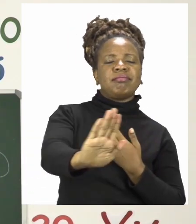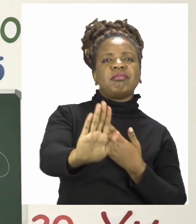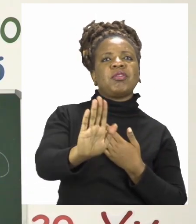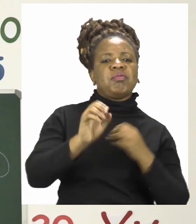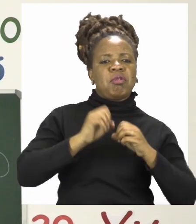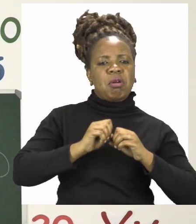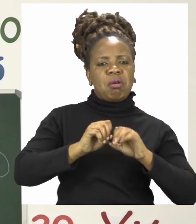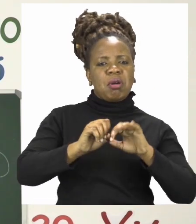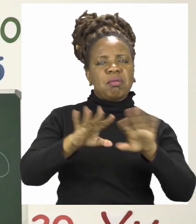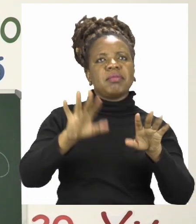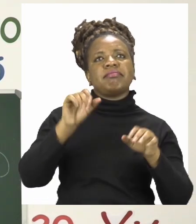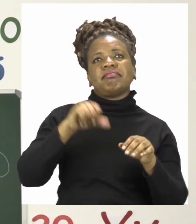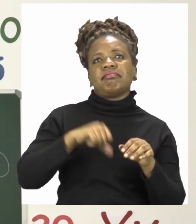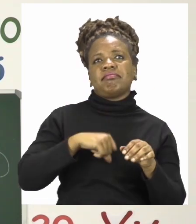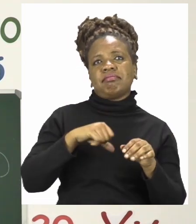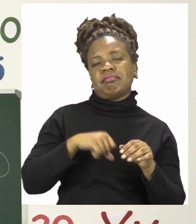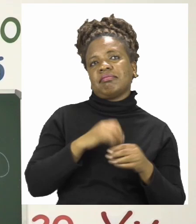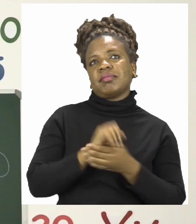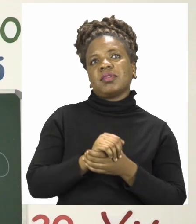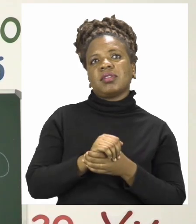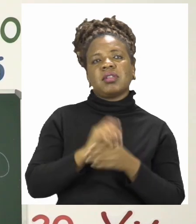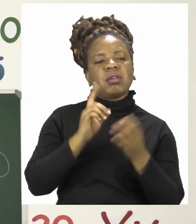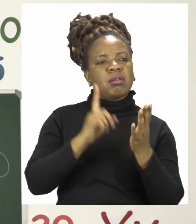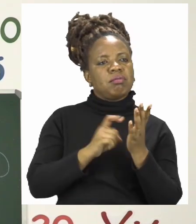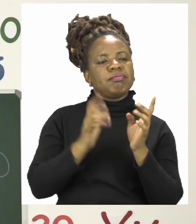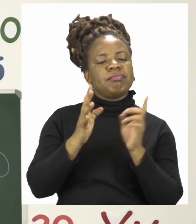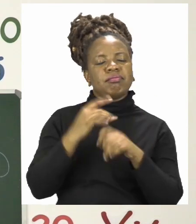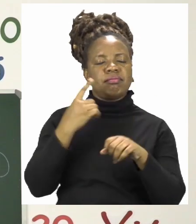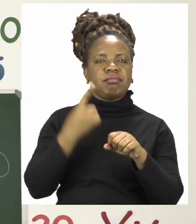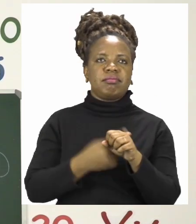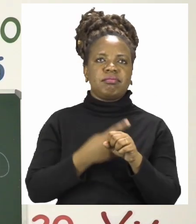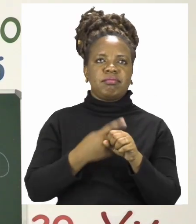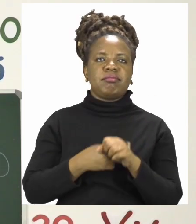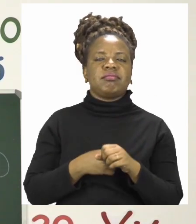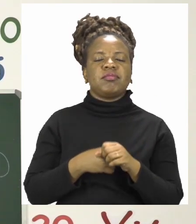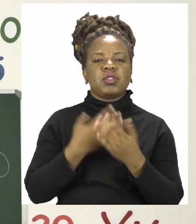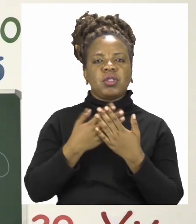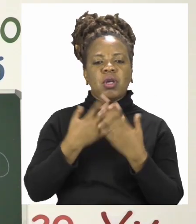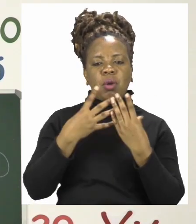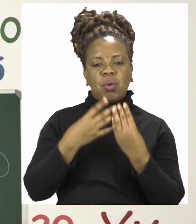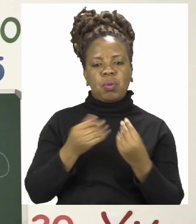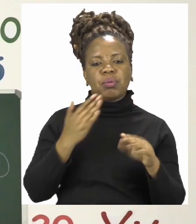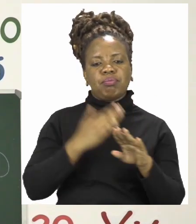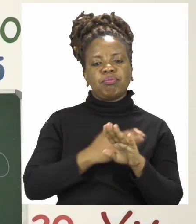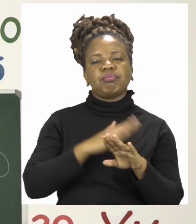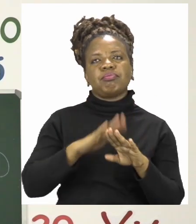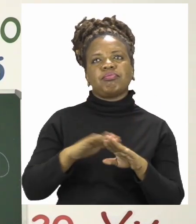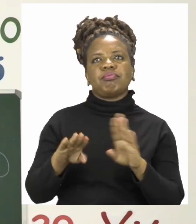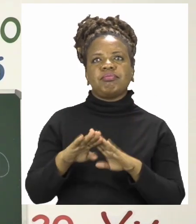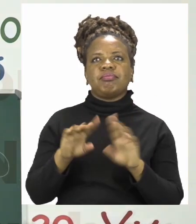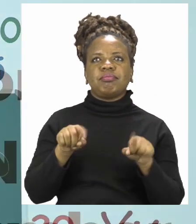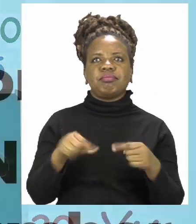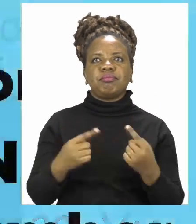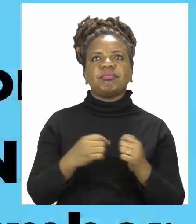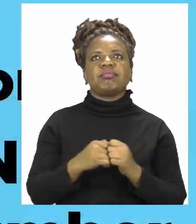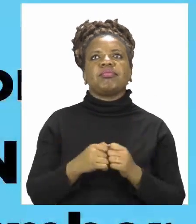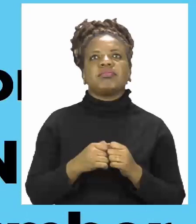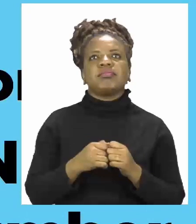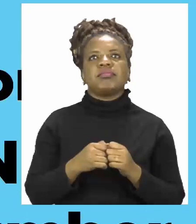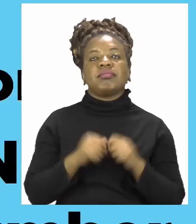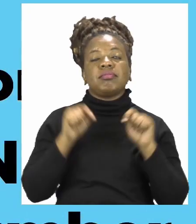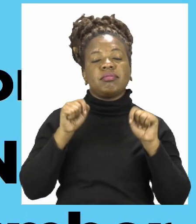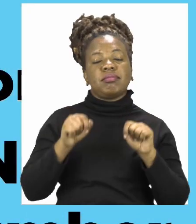sanitize as regularly as you can. Make sure your hands are dry before you touch anything else. For today's